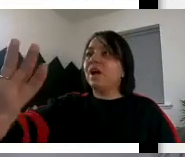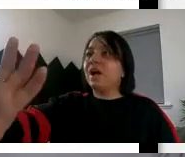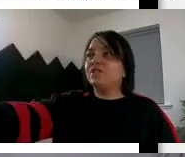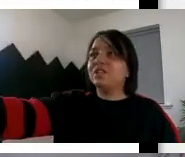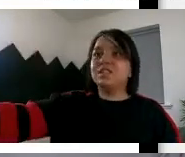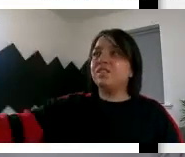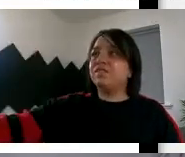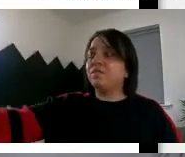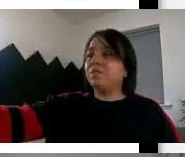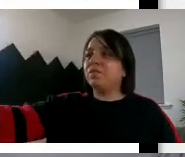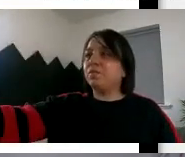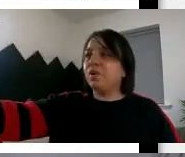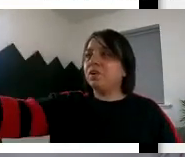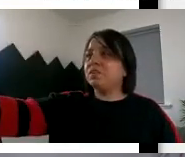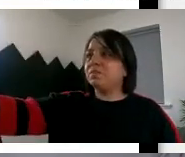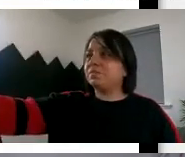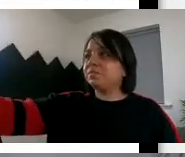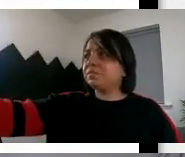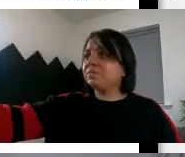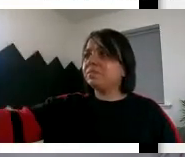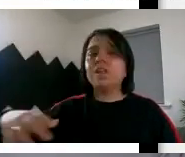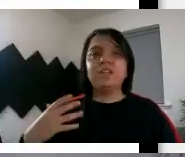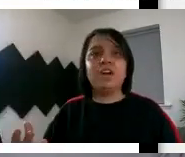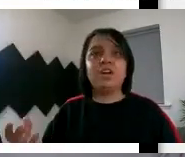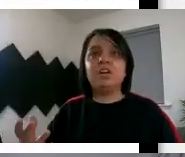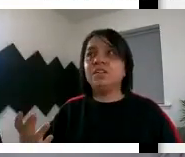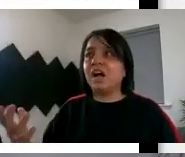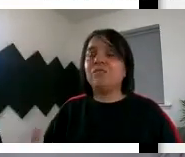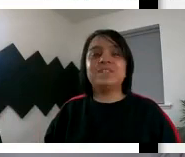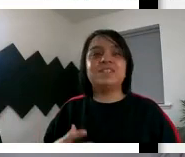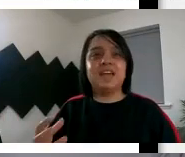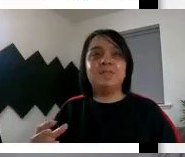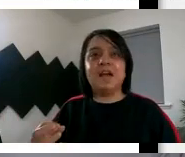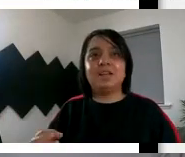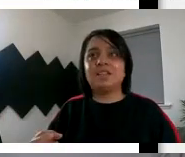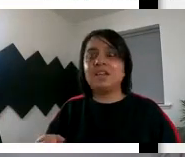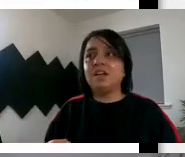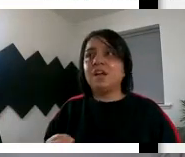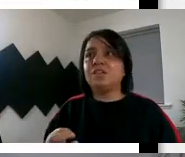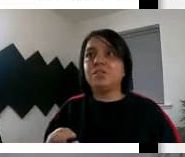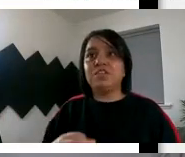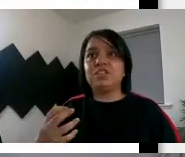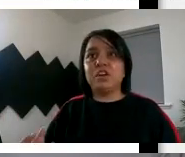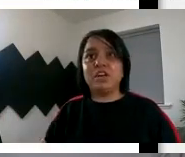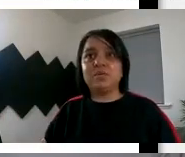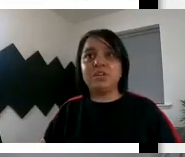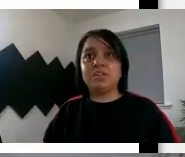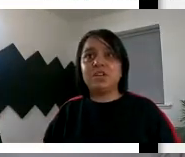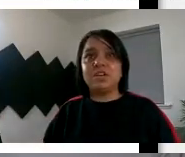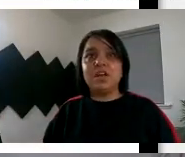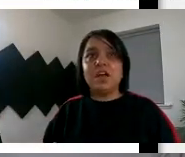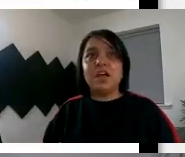Now, as you can see from the words, the alphabet's the same as the British Sign